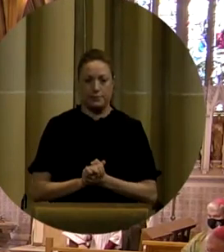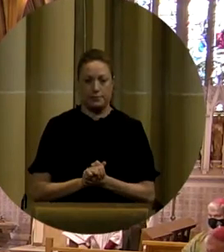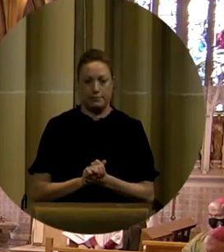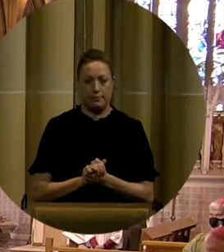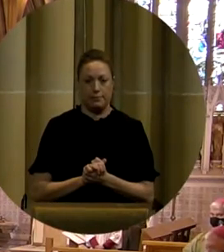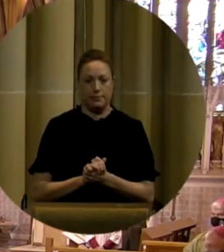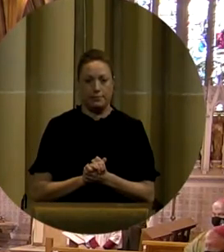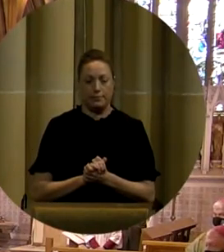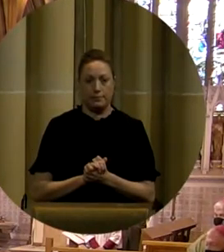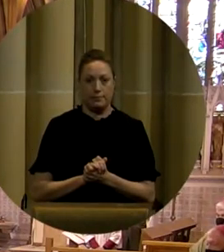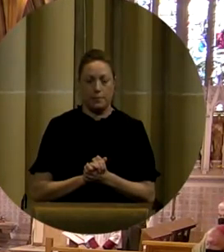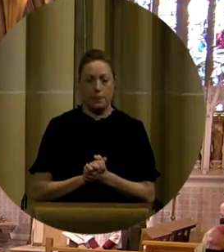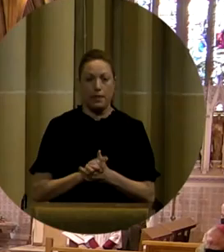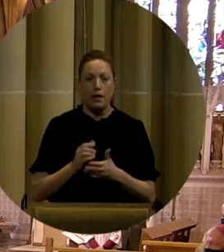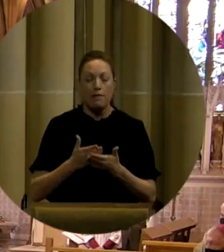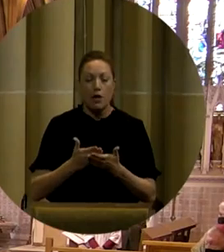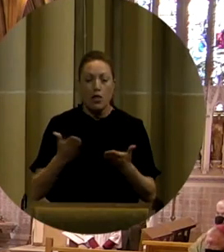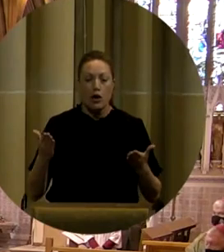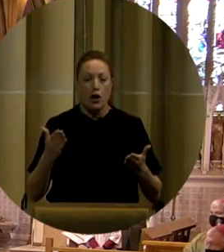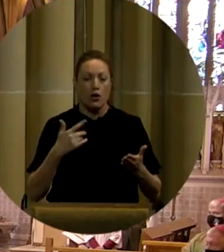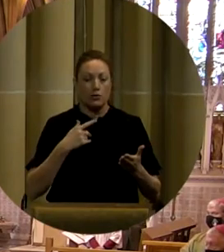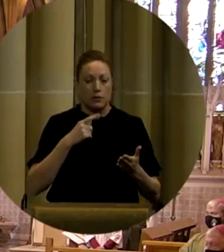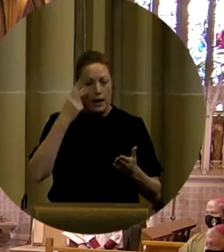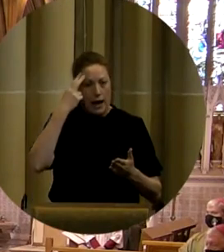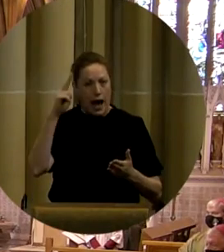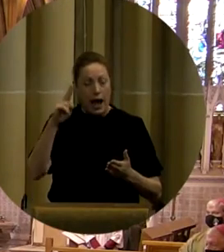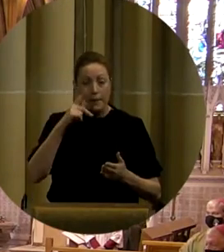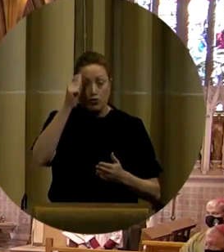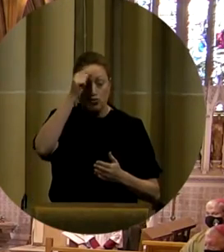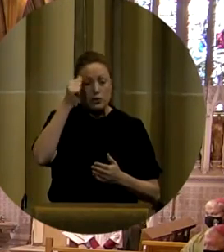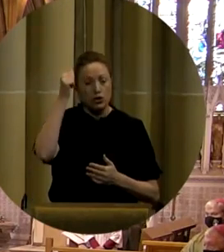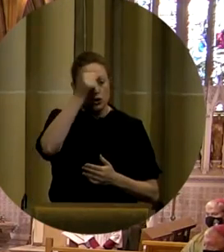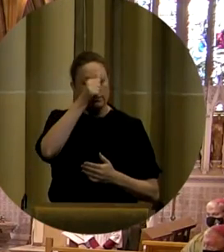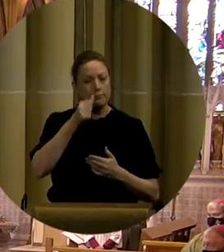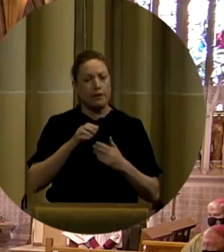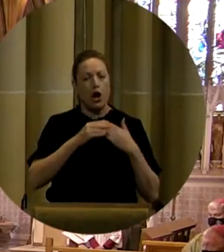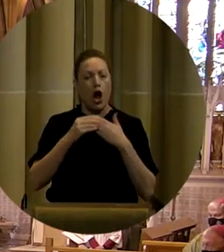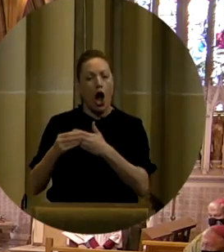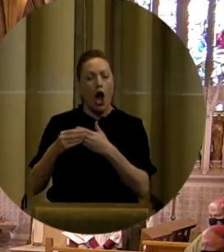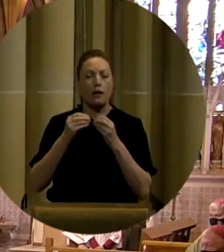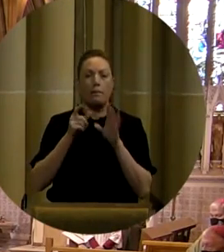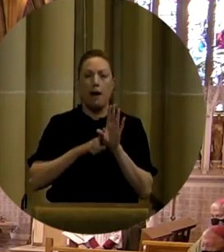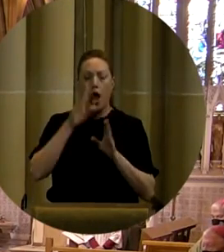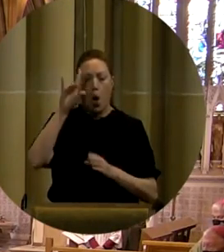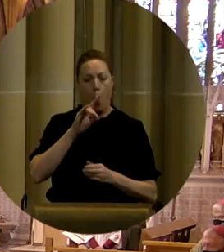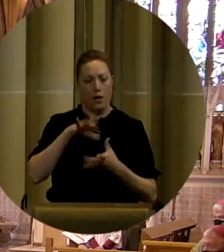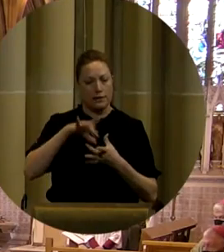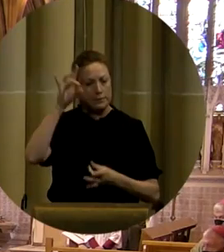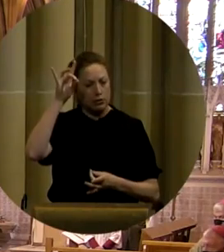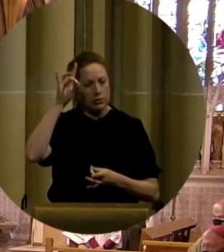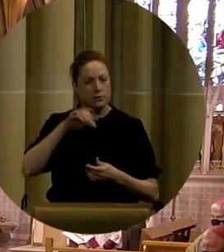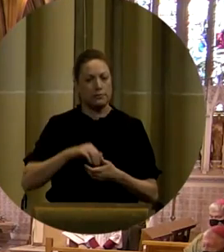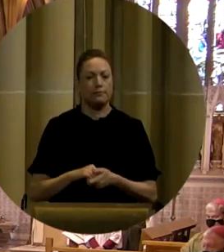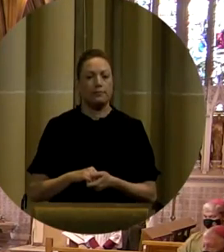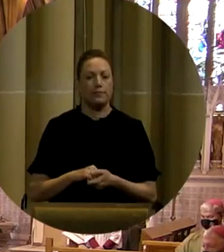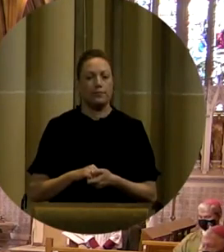For those who bear the name of Christian, that guided by the Holy Spirit, they might truly put on the mind of Christ and through their